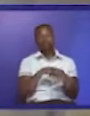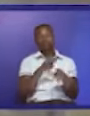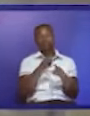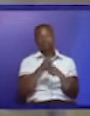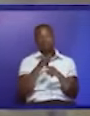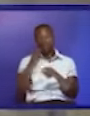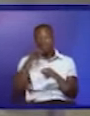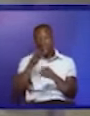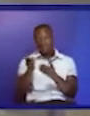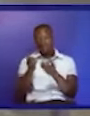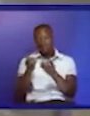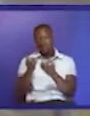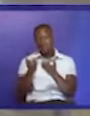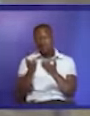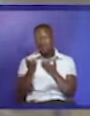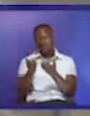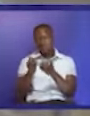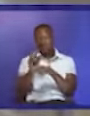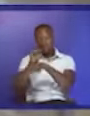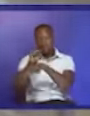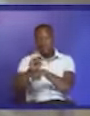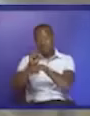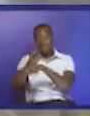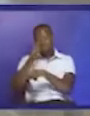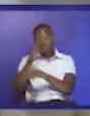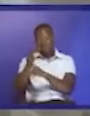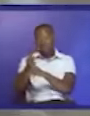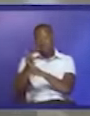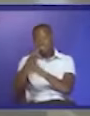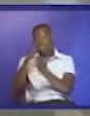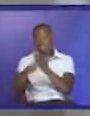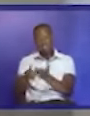girl, he went with a letter to the king